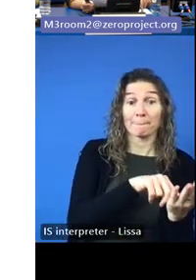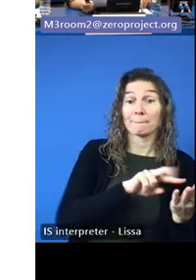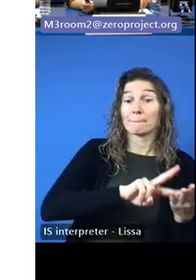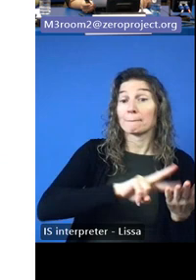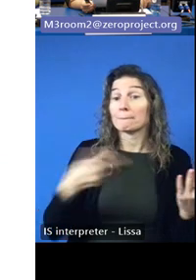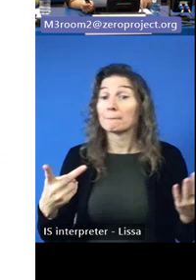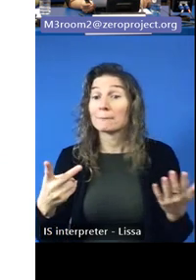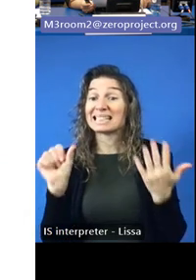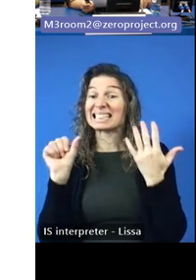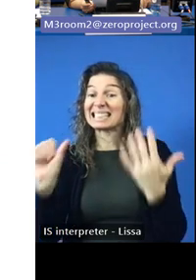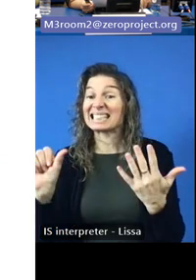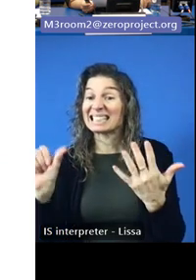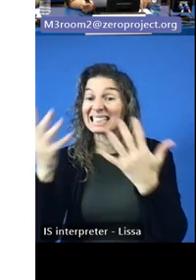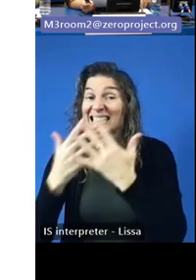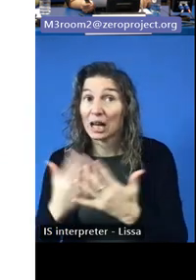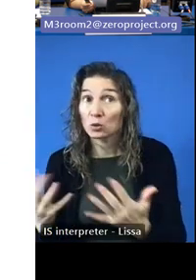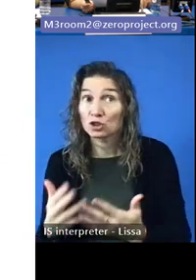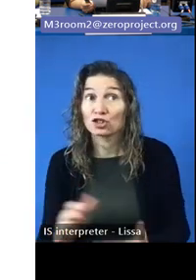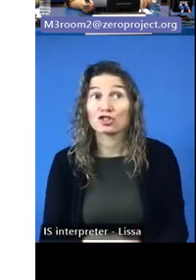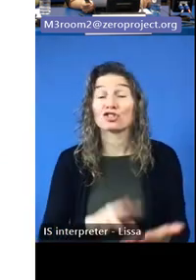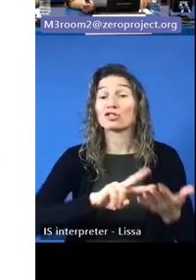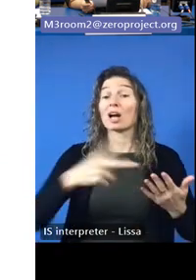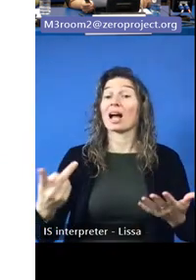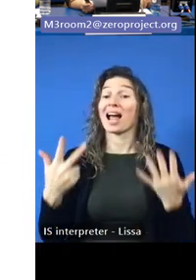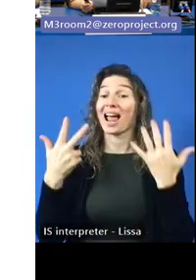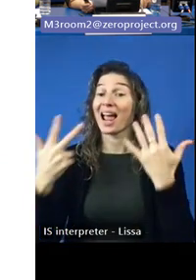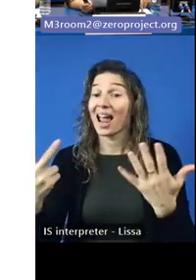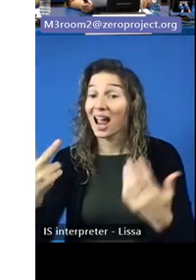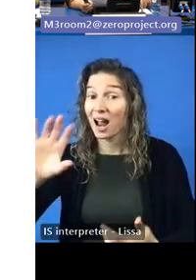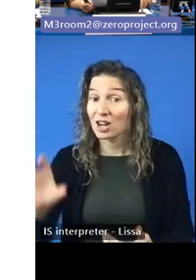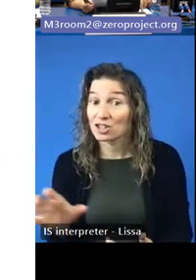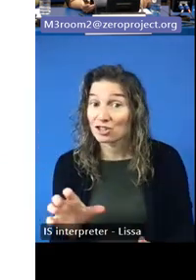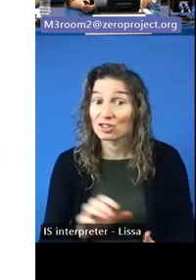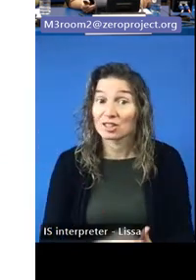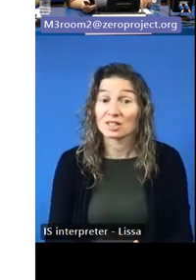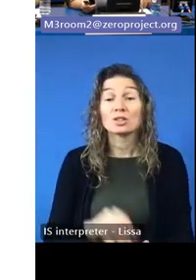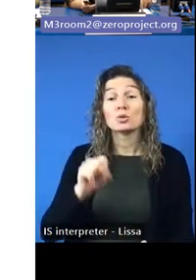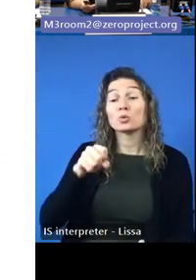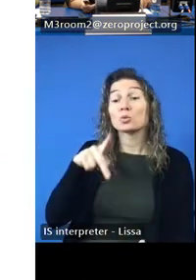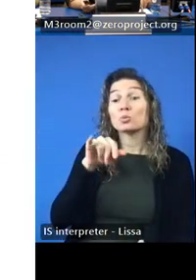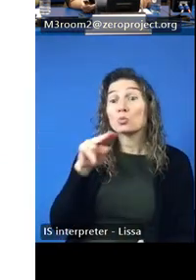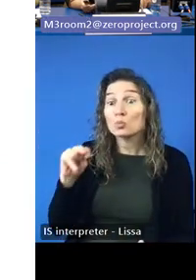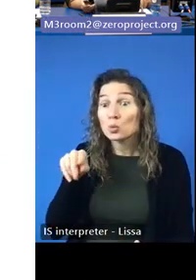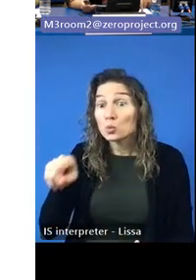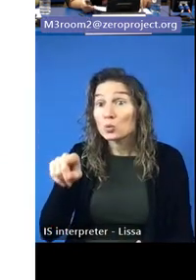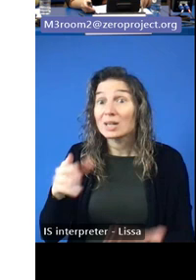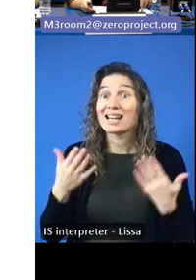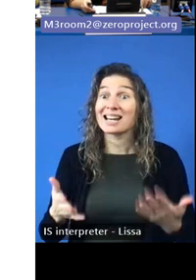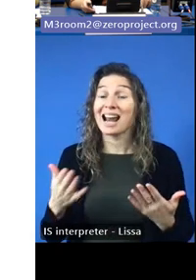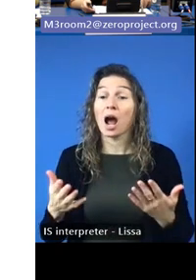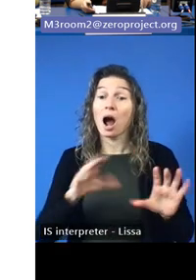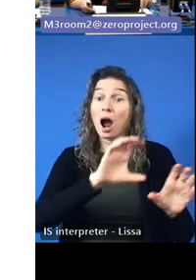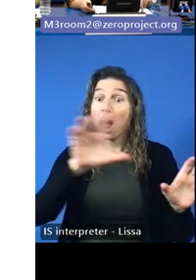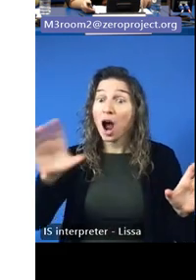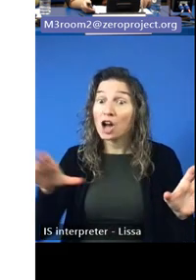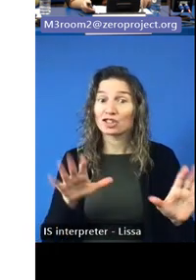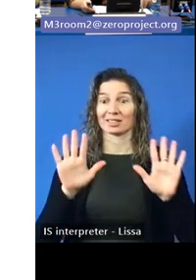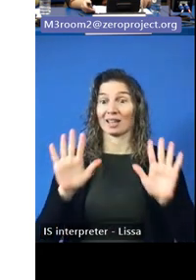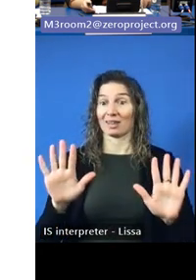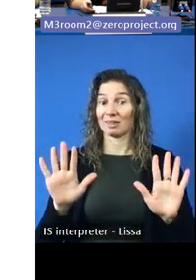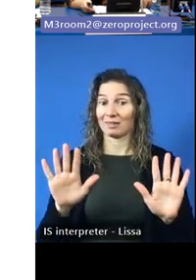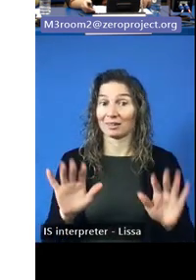8 countries. And Spoon's training has been used in more than 10 countries. And we